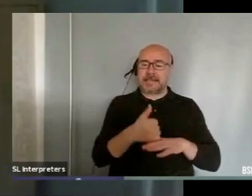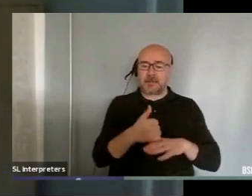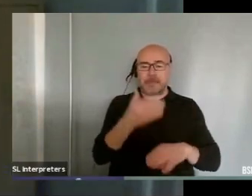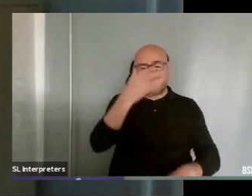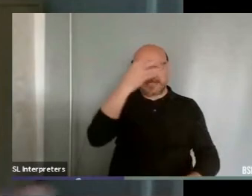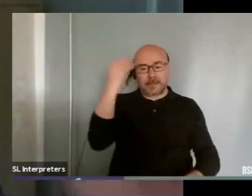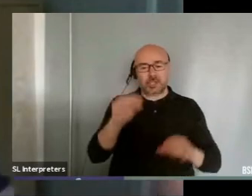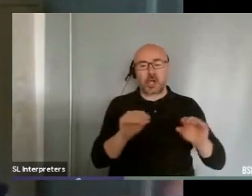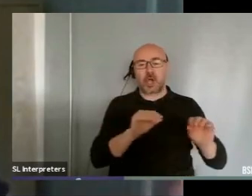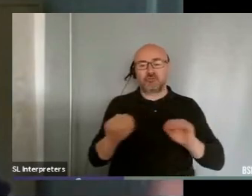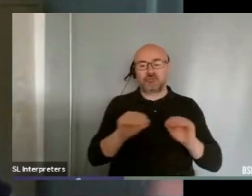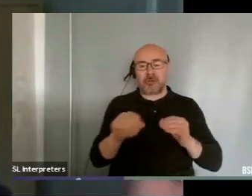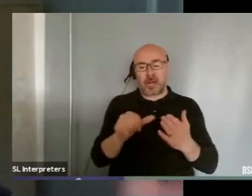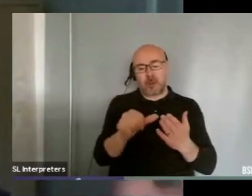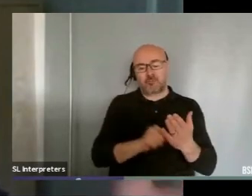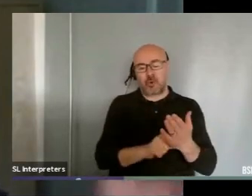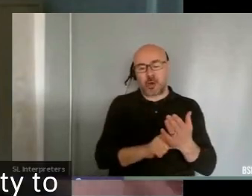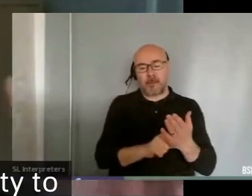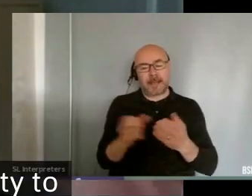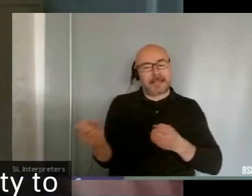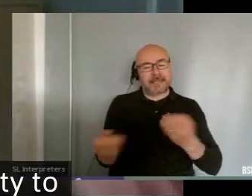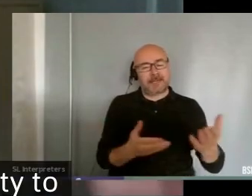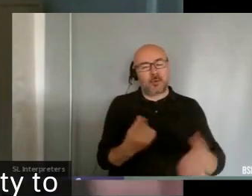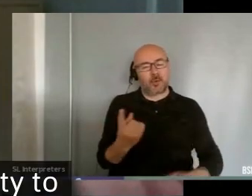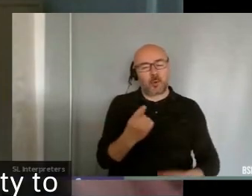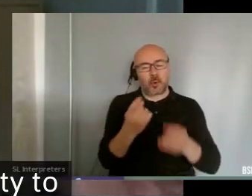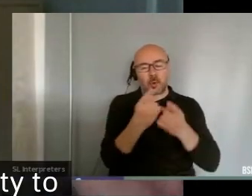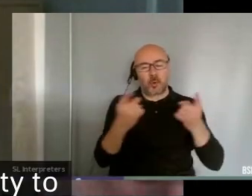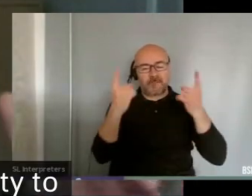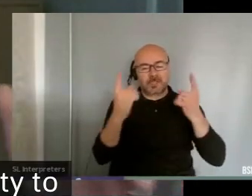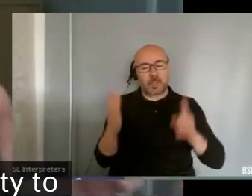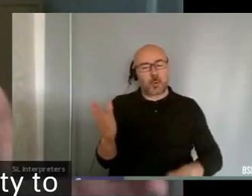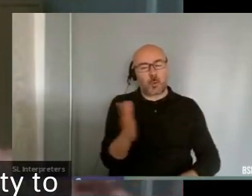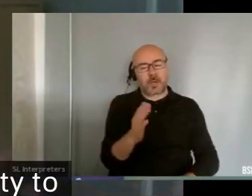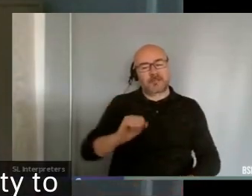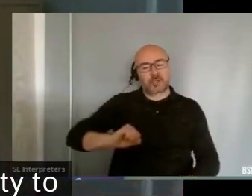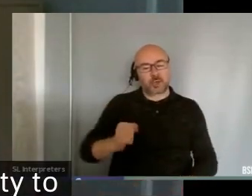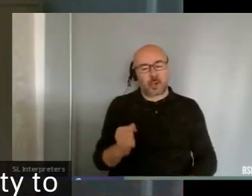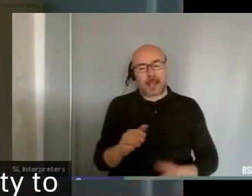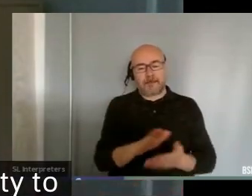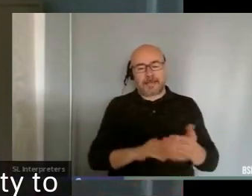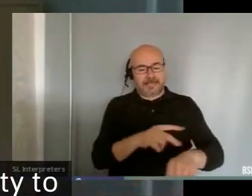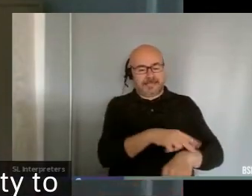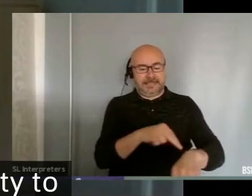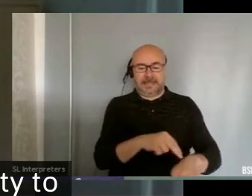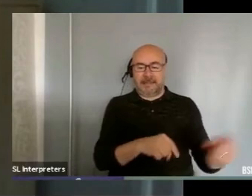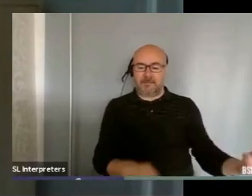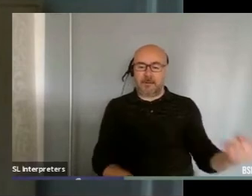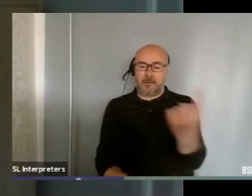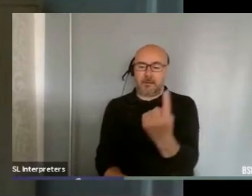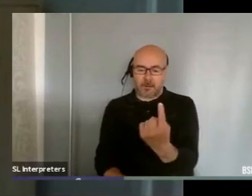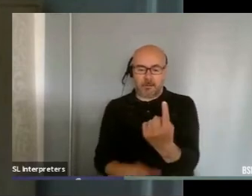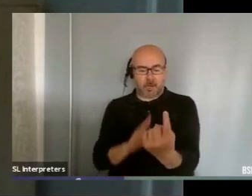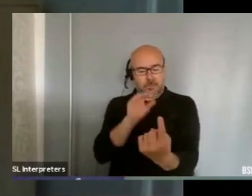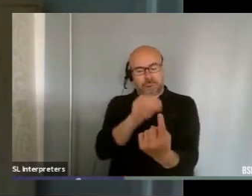that's really detailed, delivered by University of Western Scotland, but it gives people the opportunity to just come to get some space to understand and